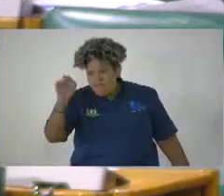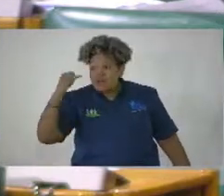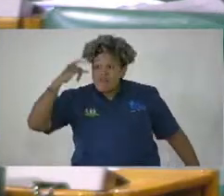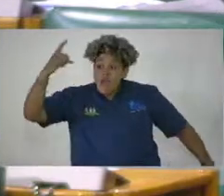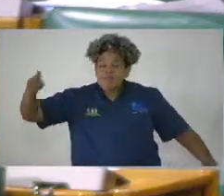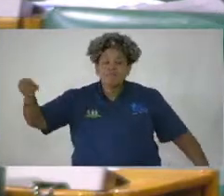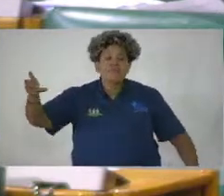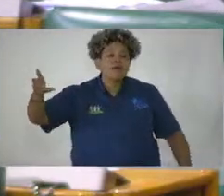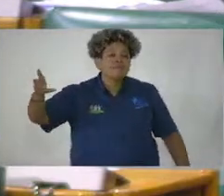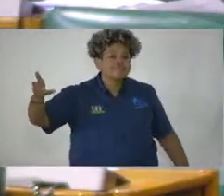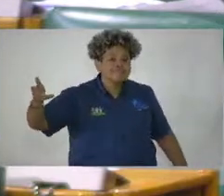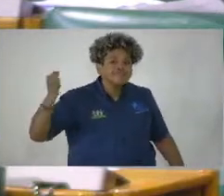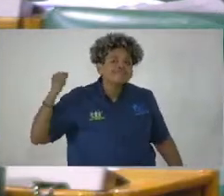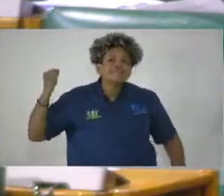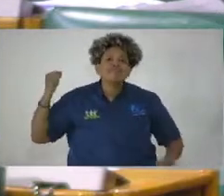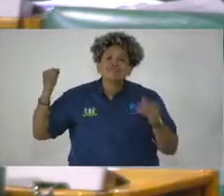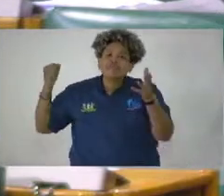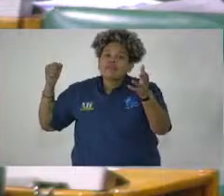us. Okay?